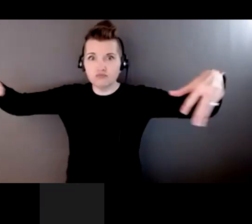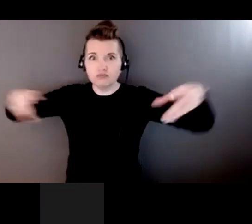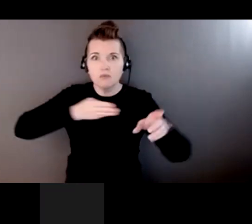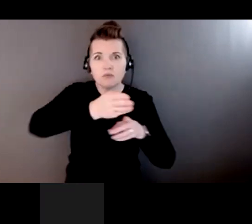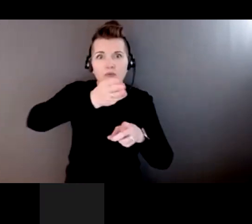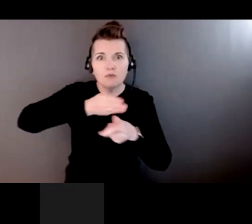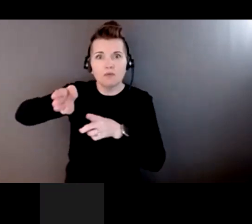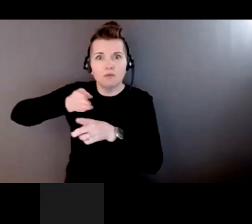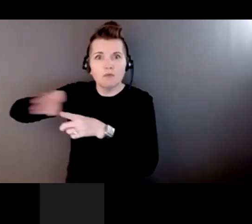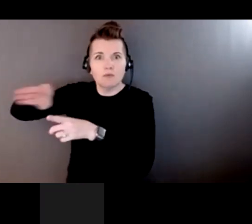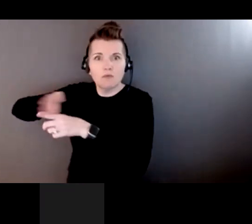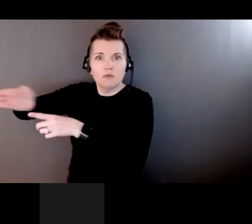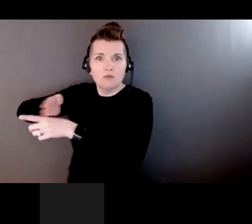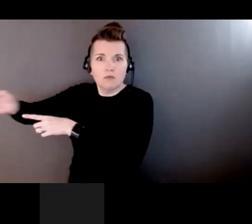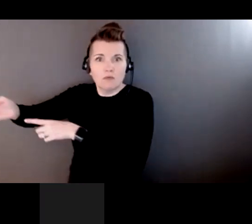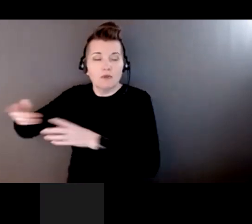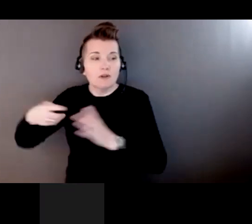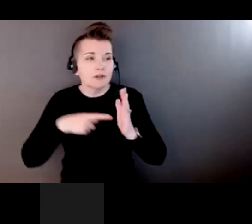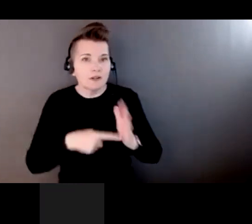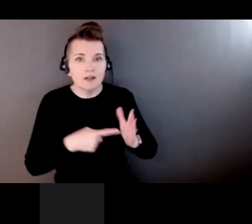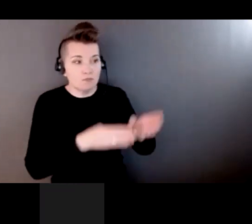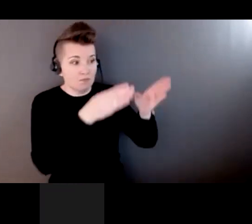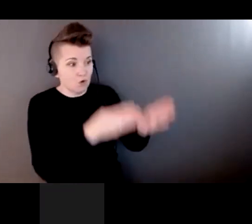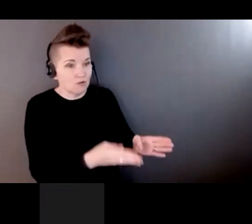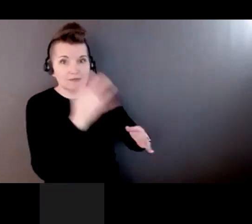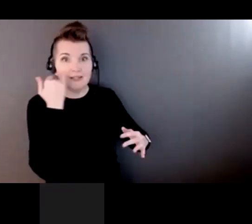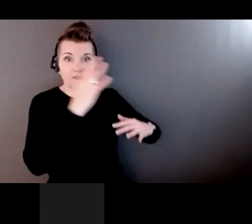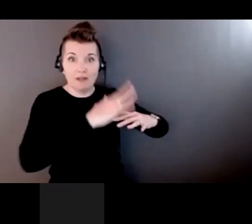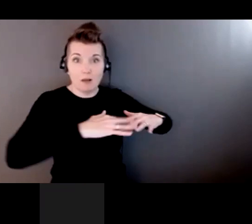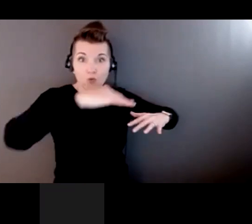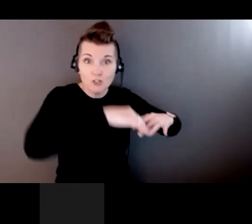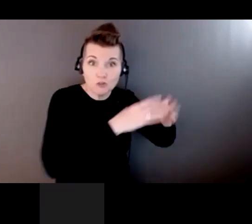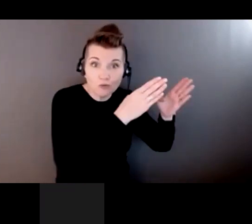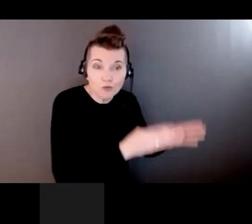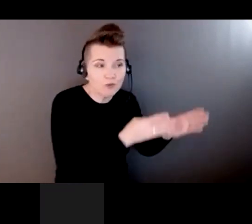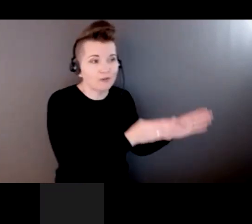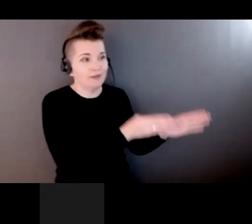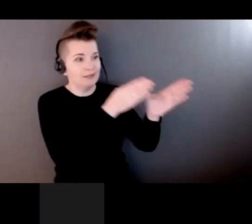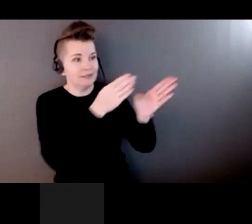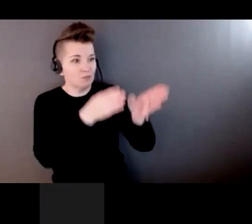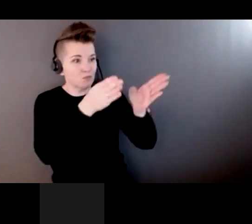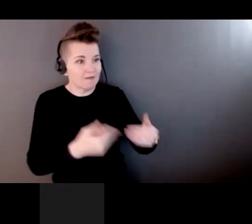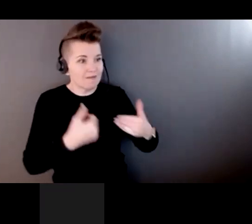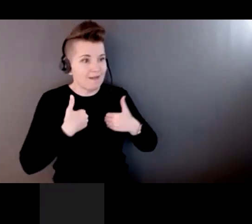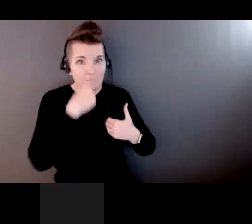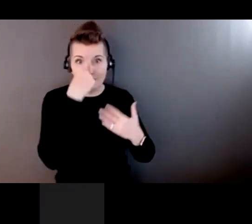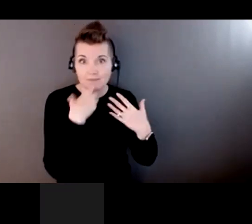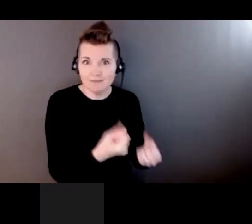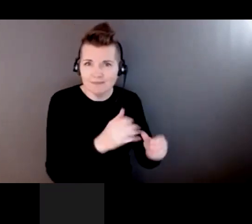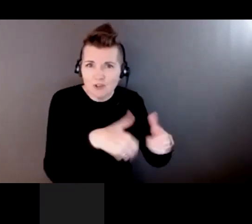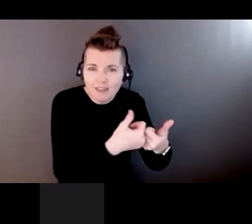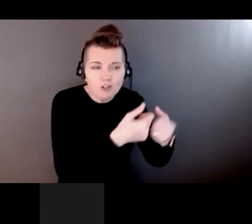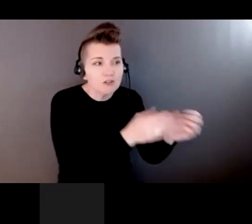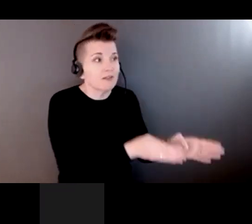an Aboriginal background or who have a mental health challenge or who have a drug addiction,